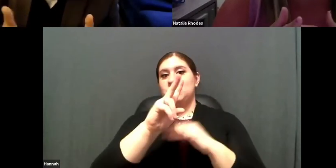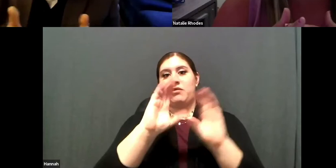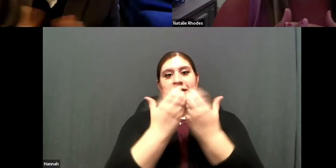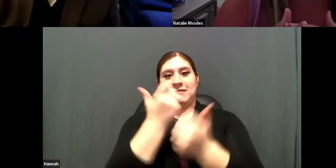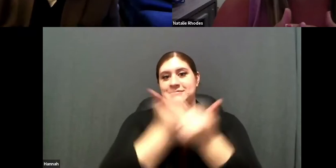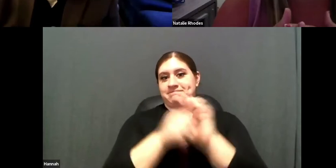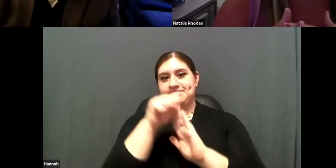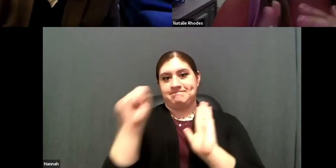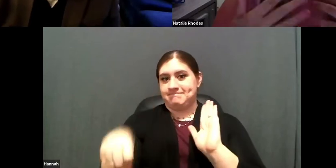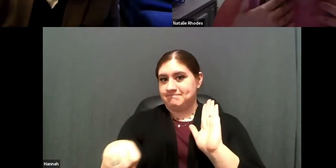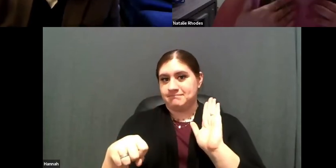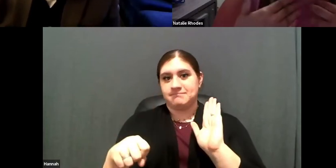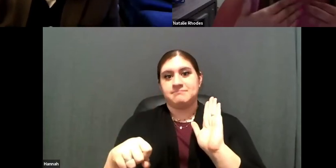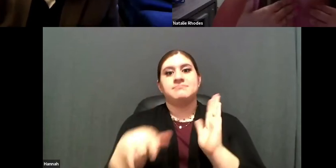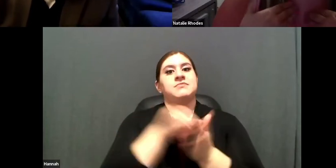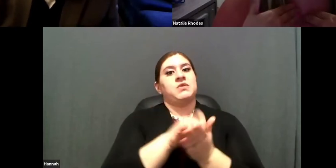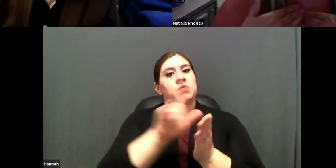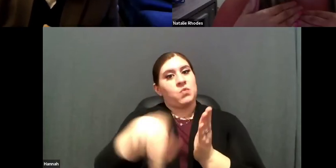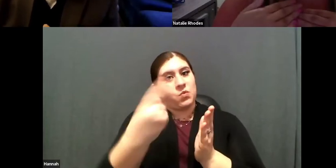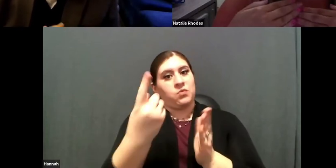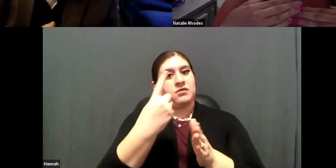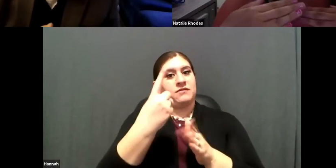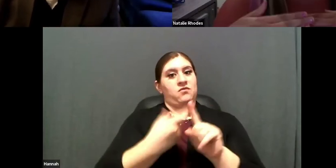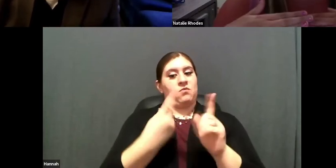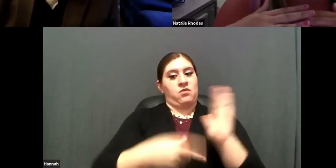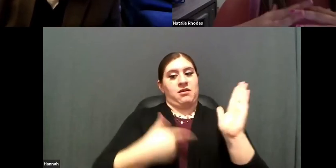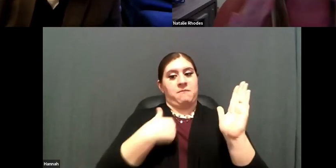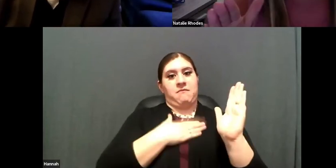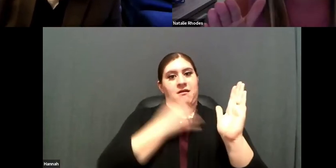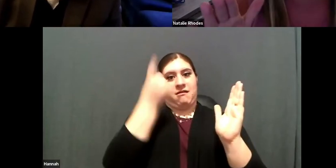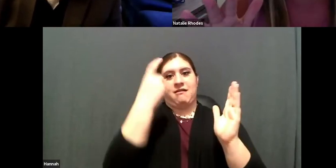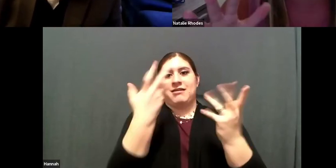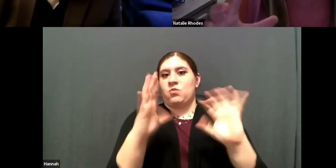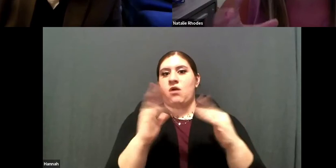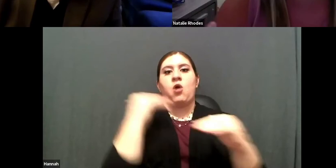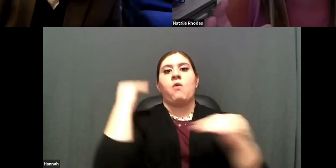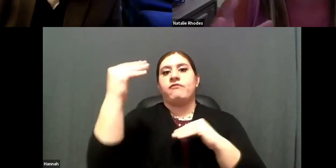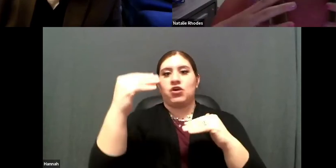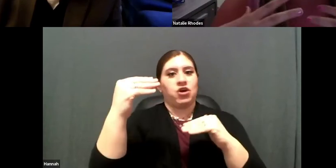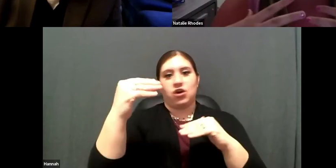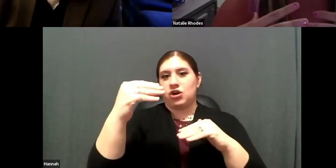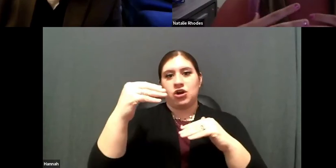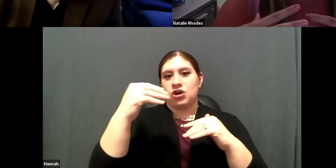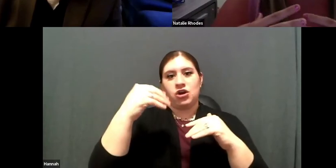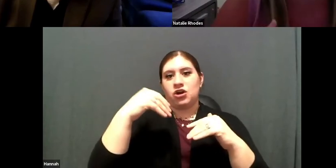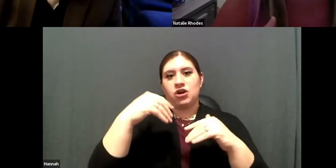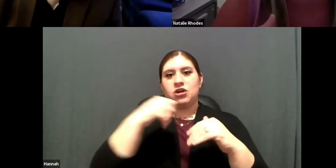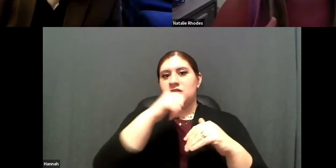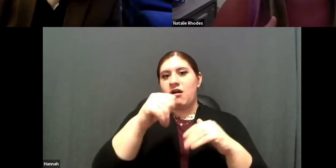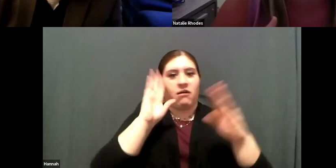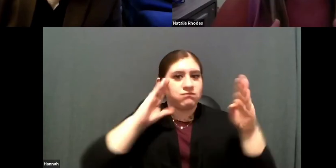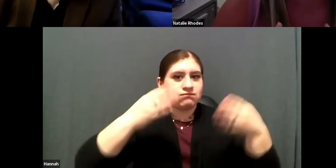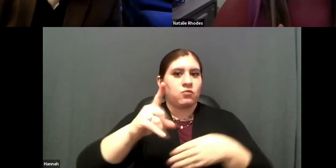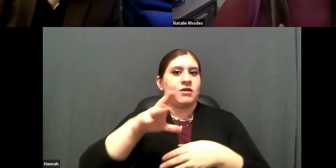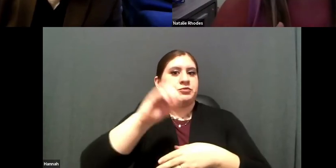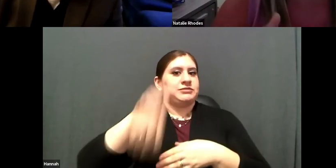semester. Mm-hmm. And that was just what I knew I could handle, and I didn't want to overdo it and not be able to do my best and focus 100% on